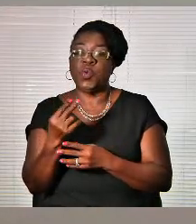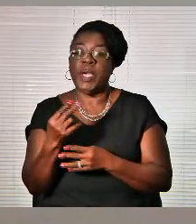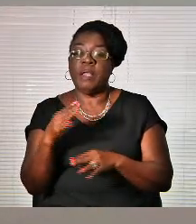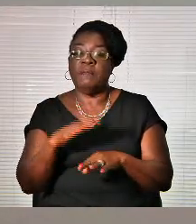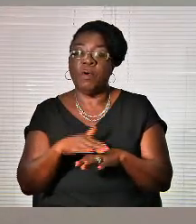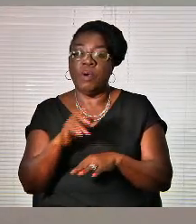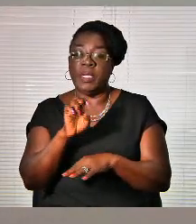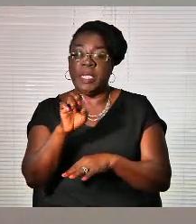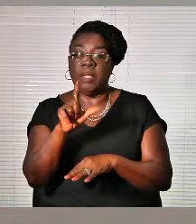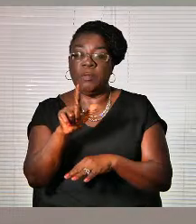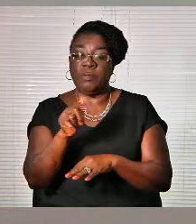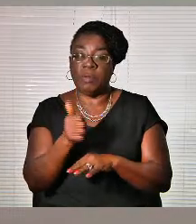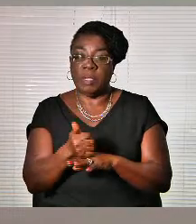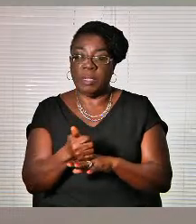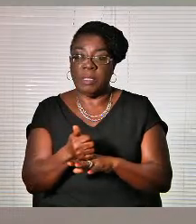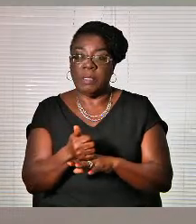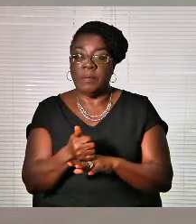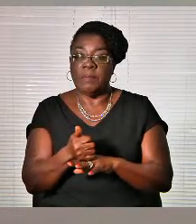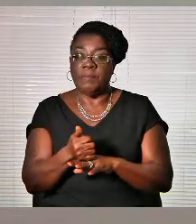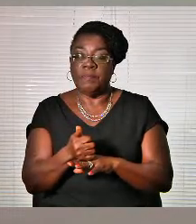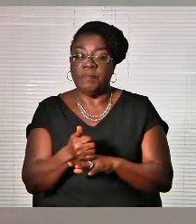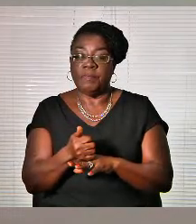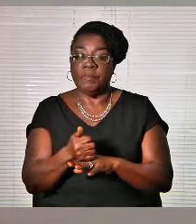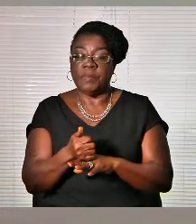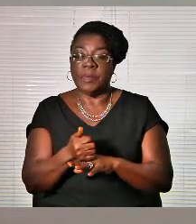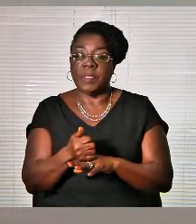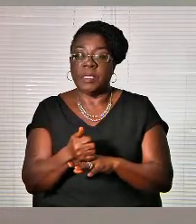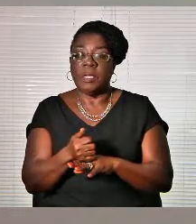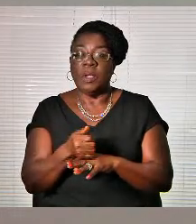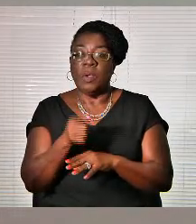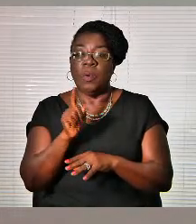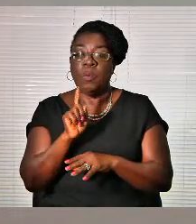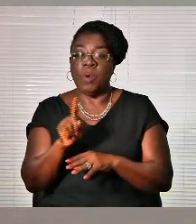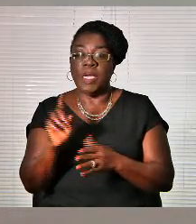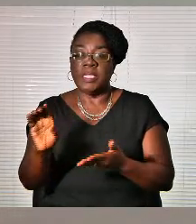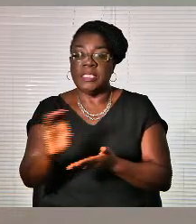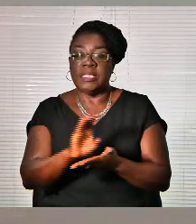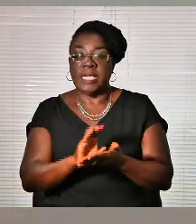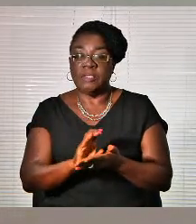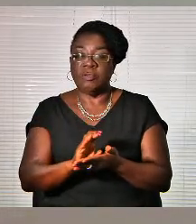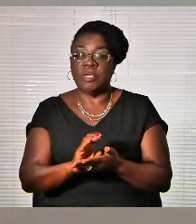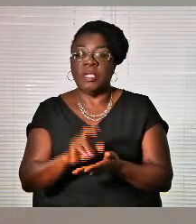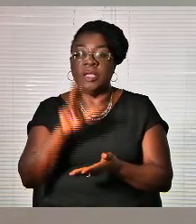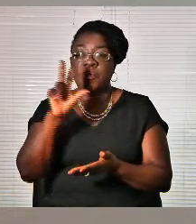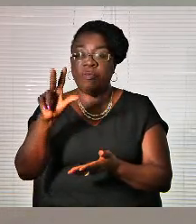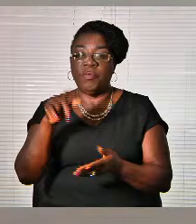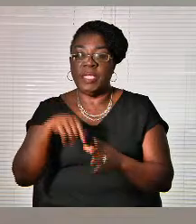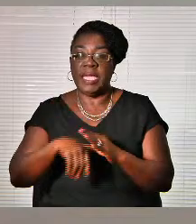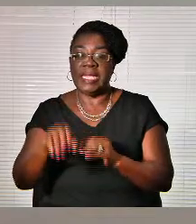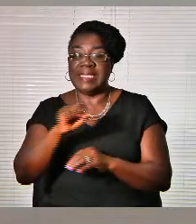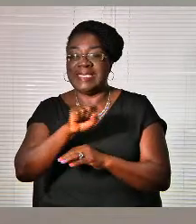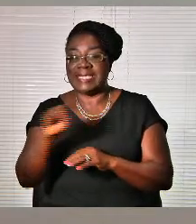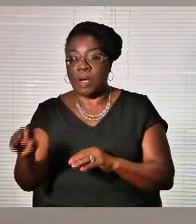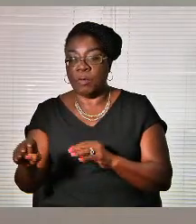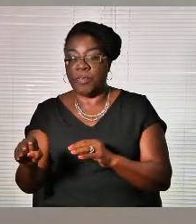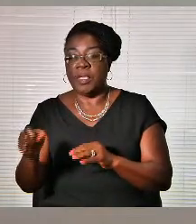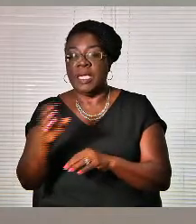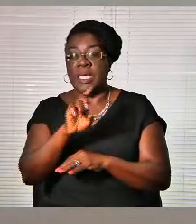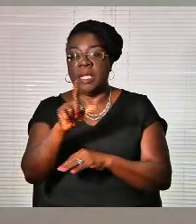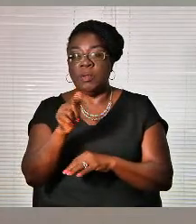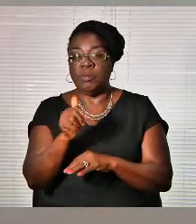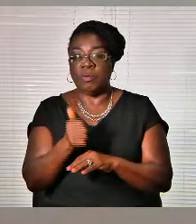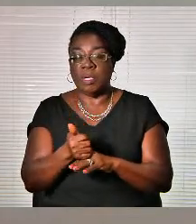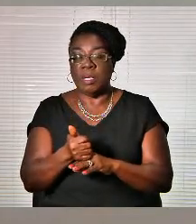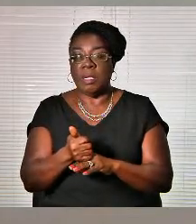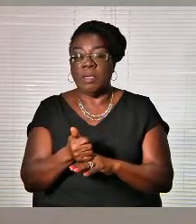4 additional cases being 1 central and the other 3 now in south. So we